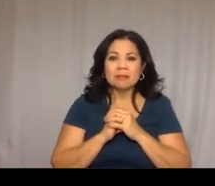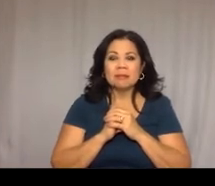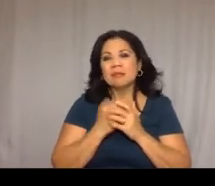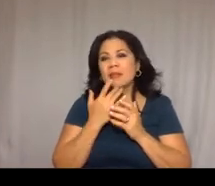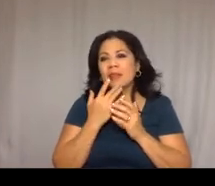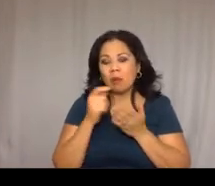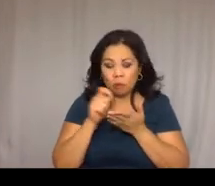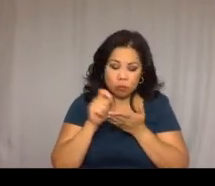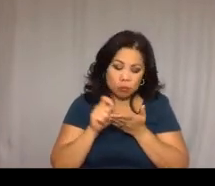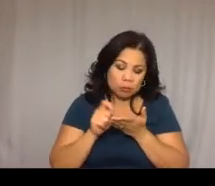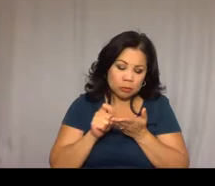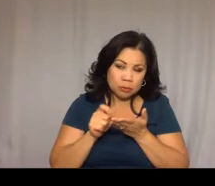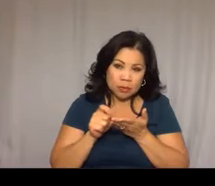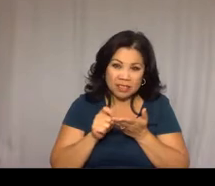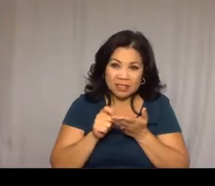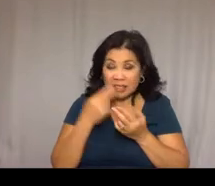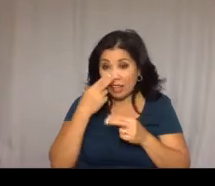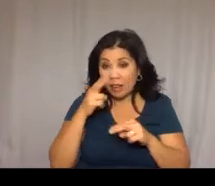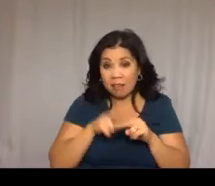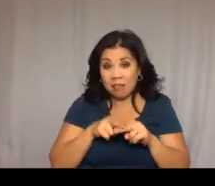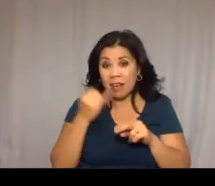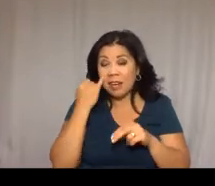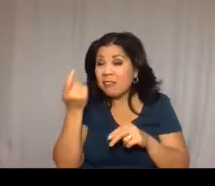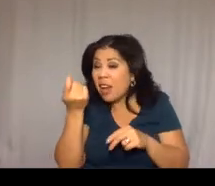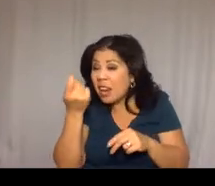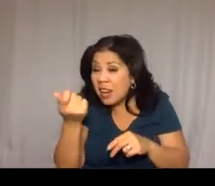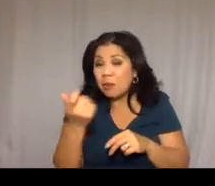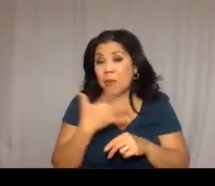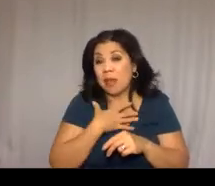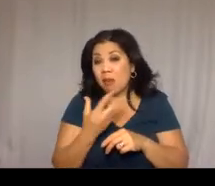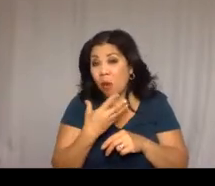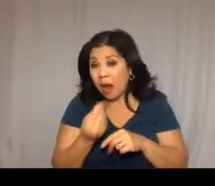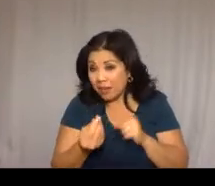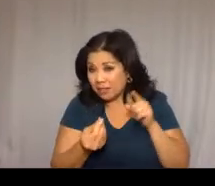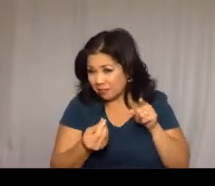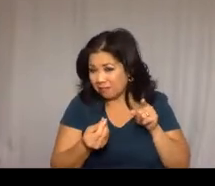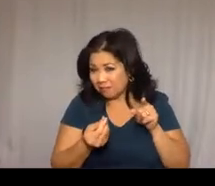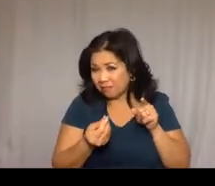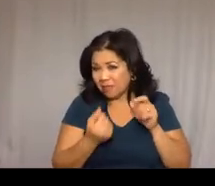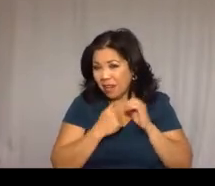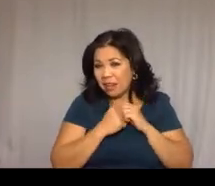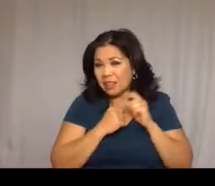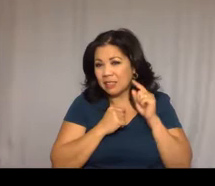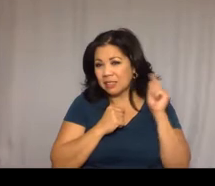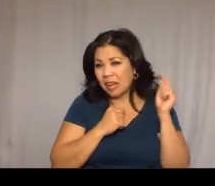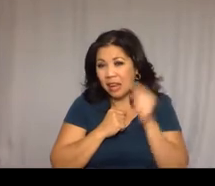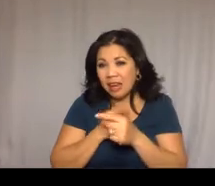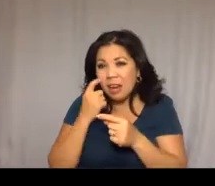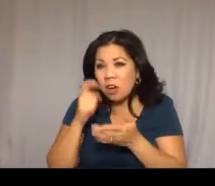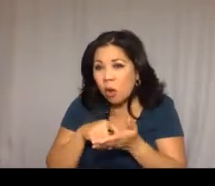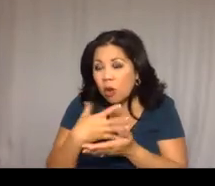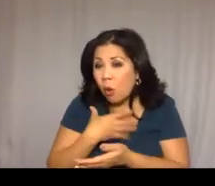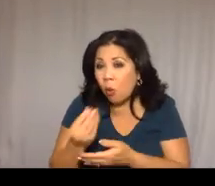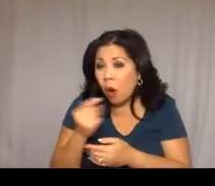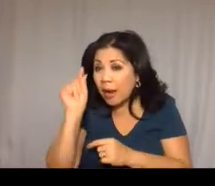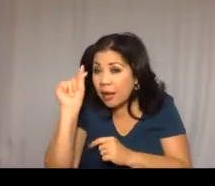I'm going to color those guys in. It's fun if you leave a little bit of white in the eye. There we go. See how I've left a little bit of white up in the eye? That looks